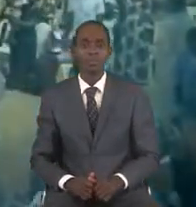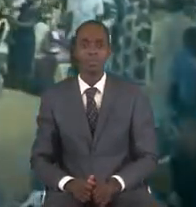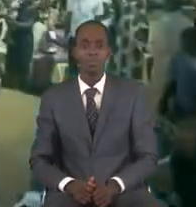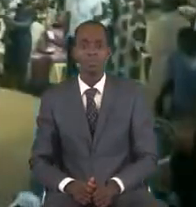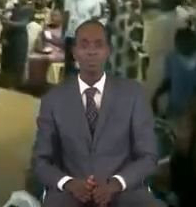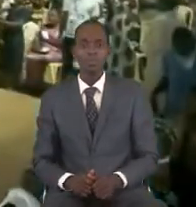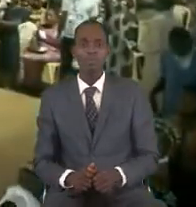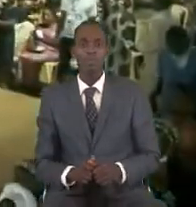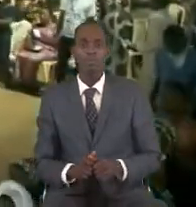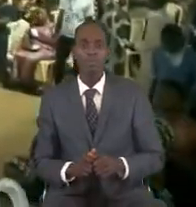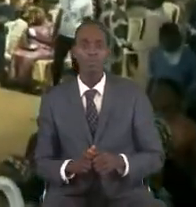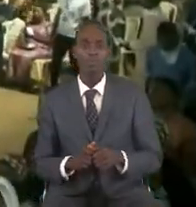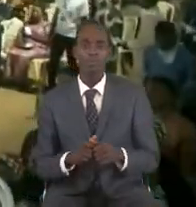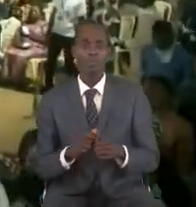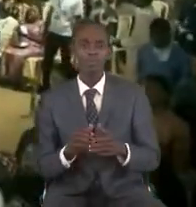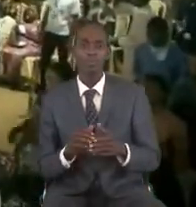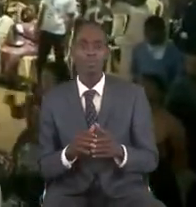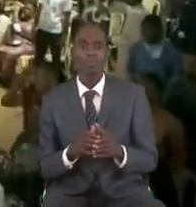This body